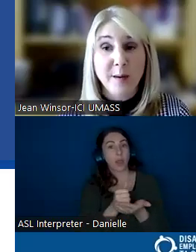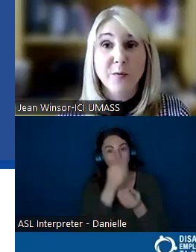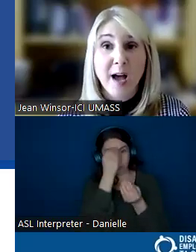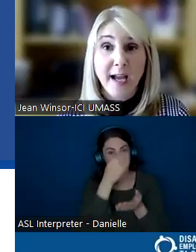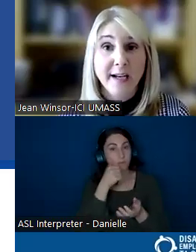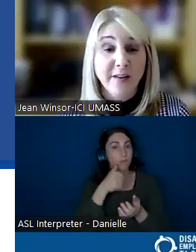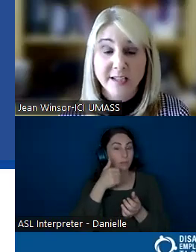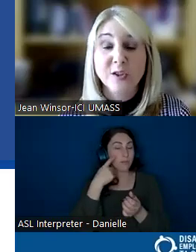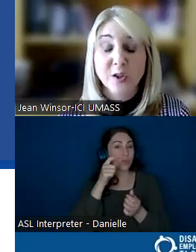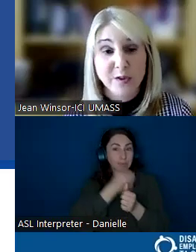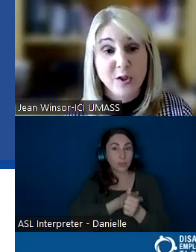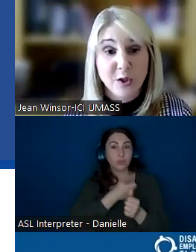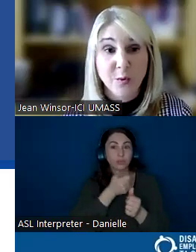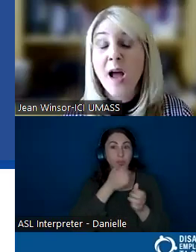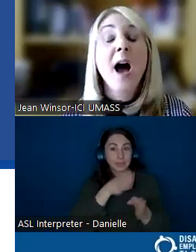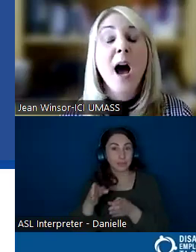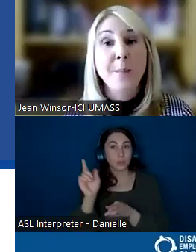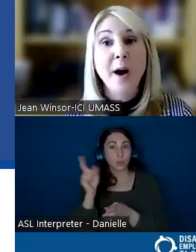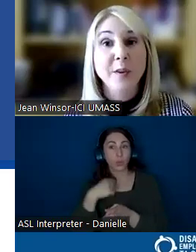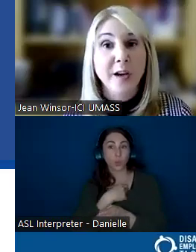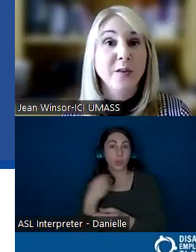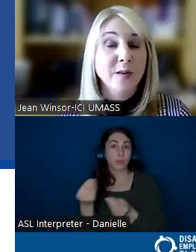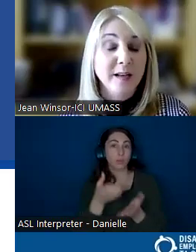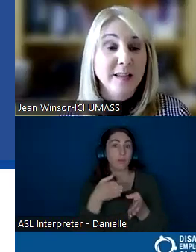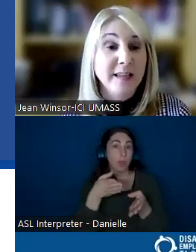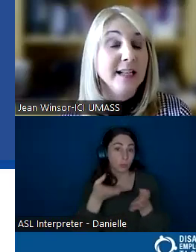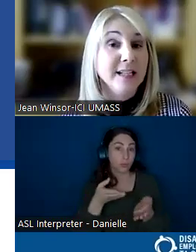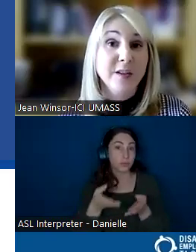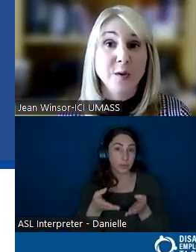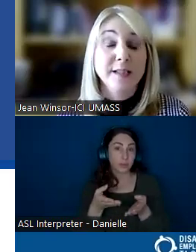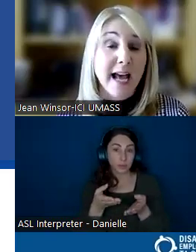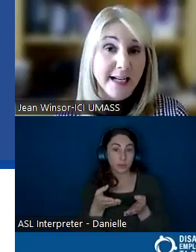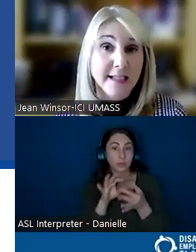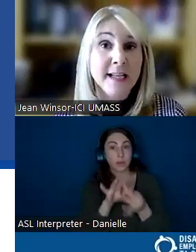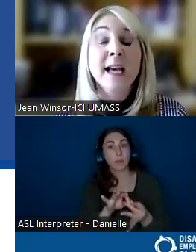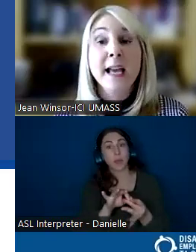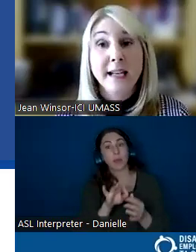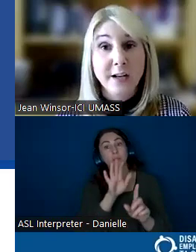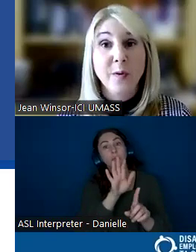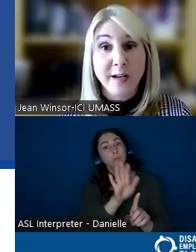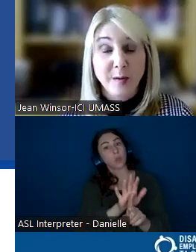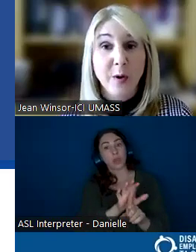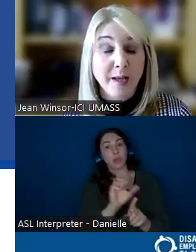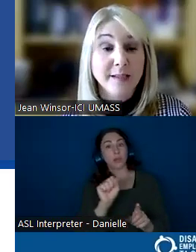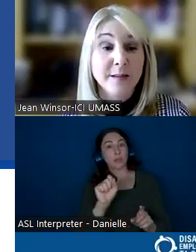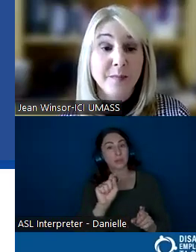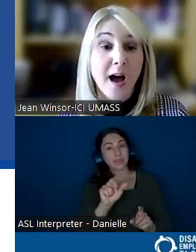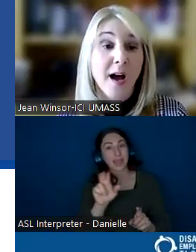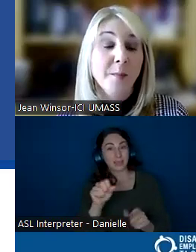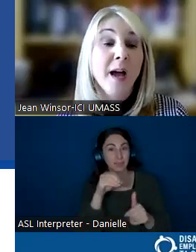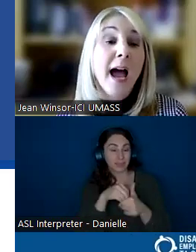who they provide a funded service to about the individual status in integrated